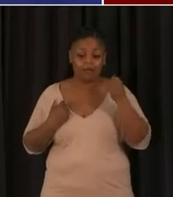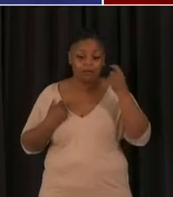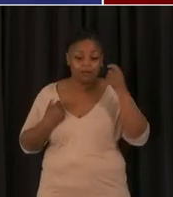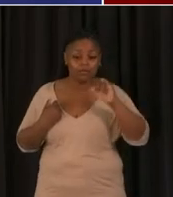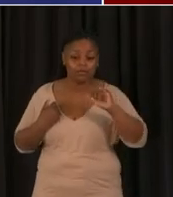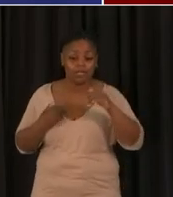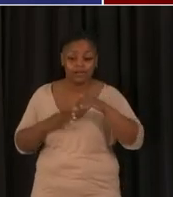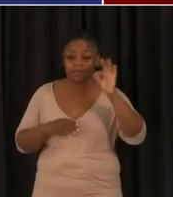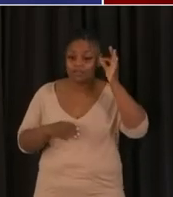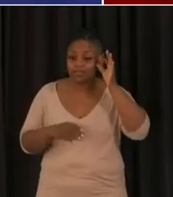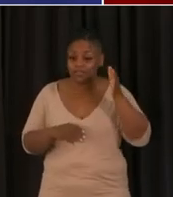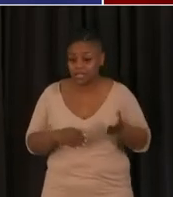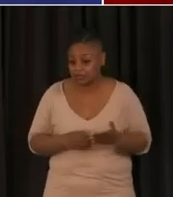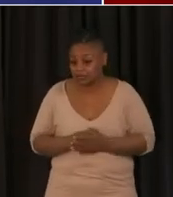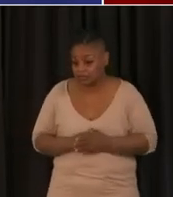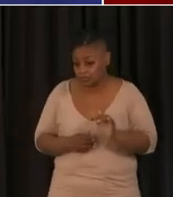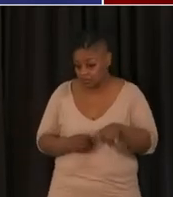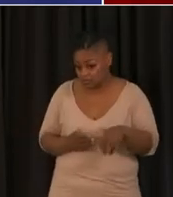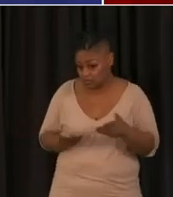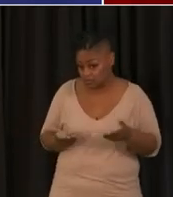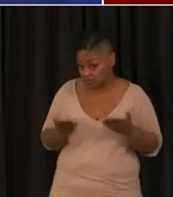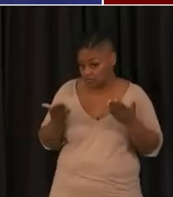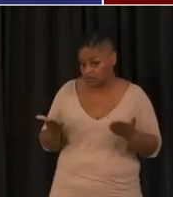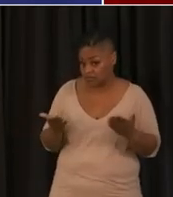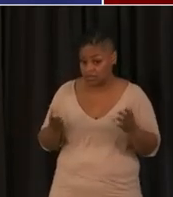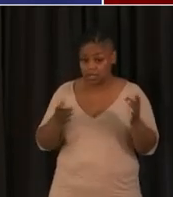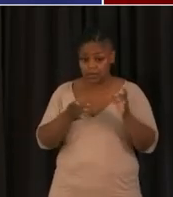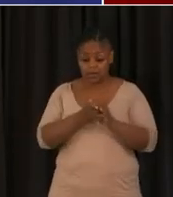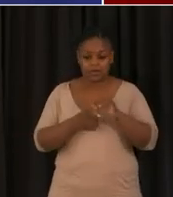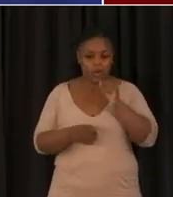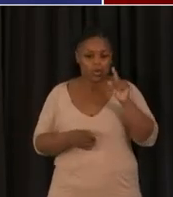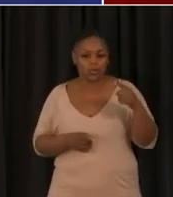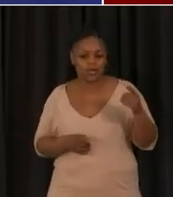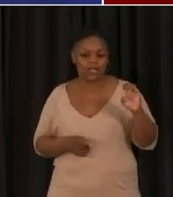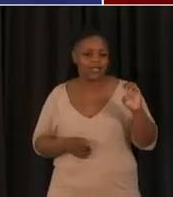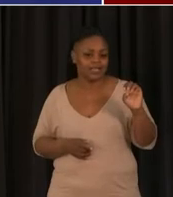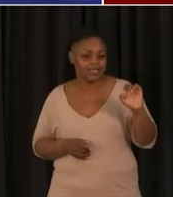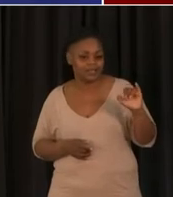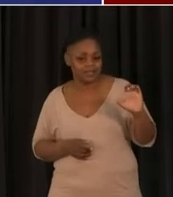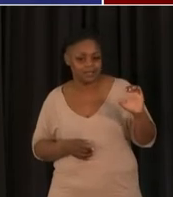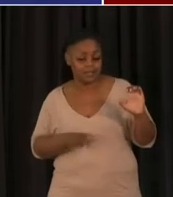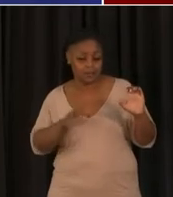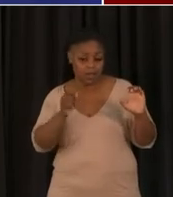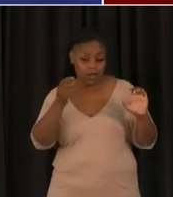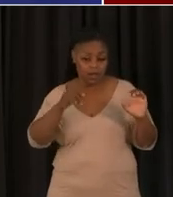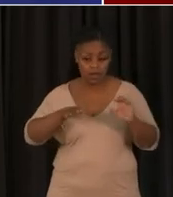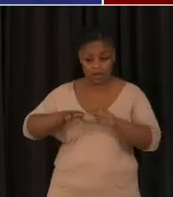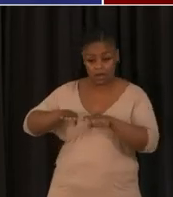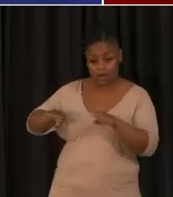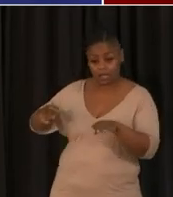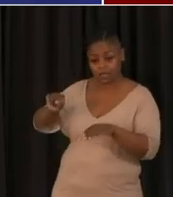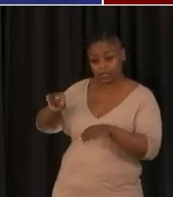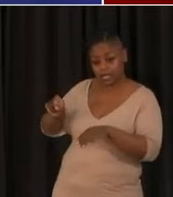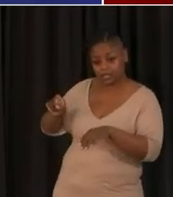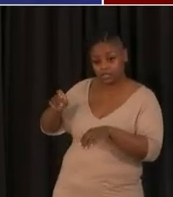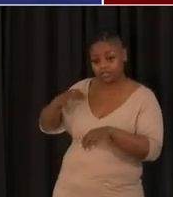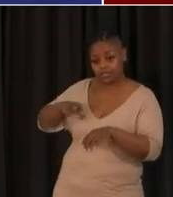But other than that, I mean, the financial workshop that they had that Kenneth Lampkin facilitated was